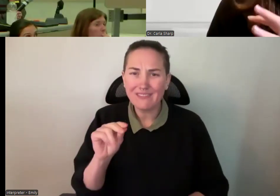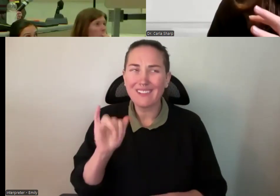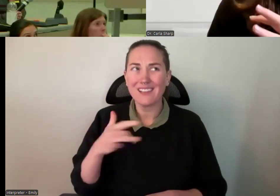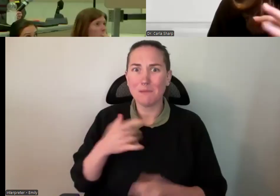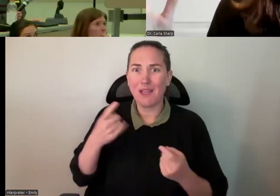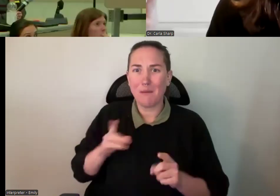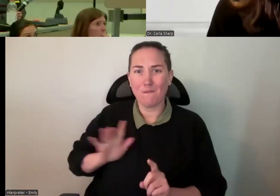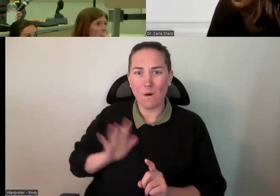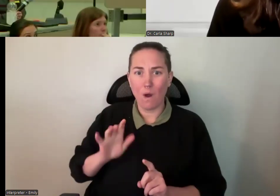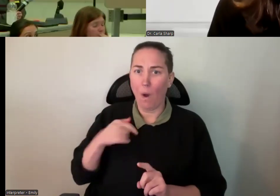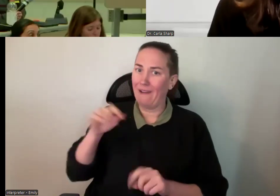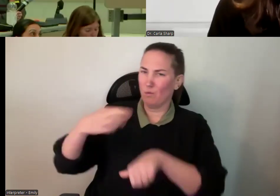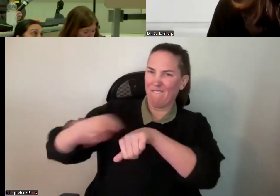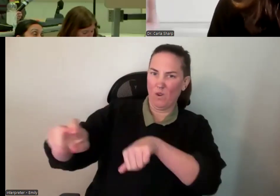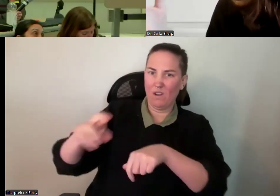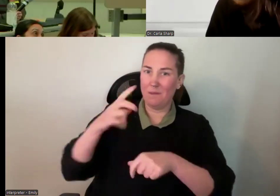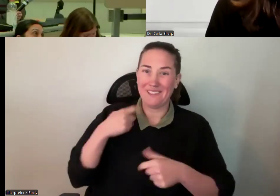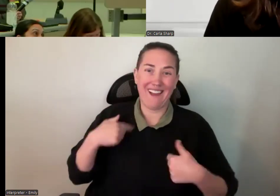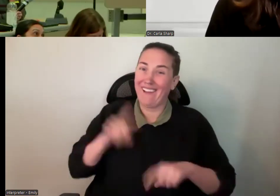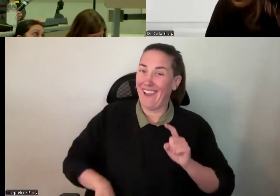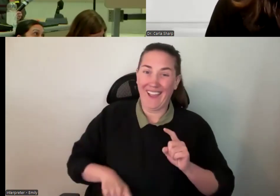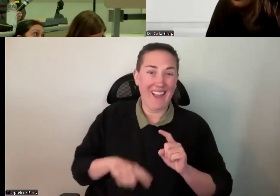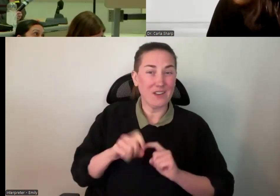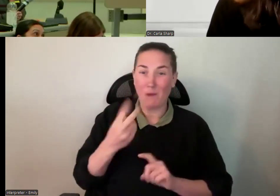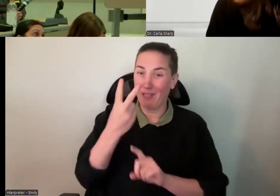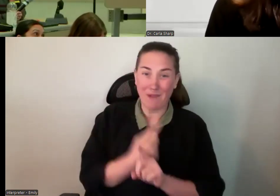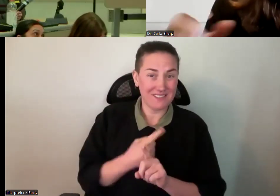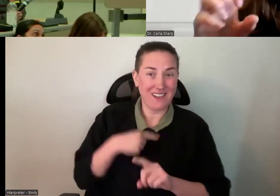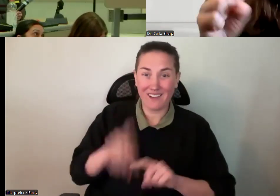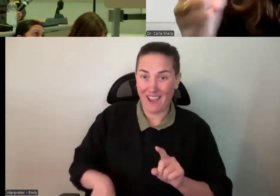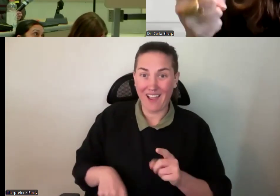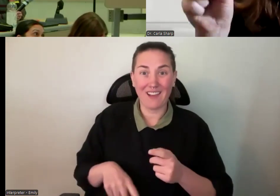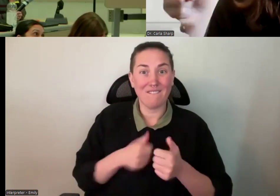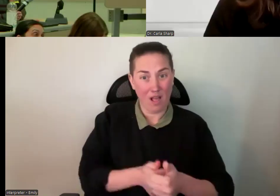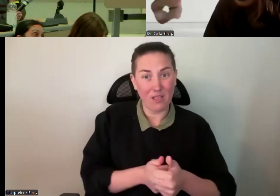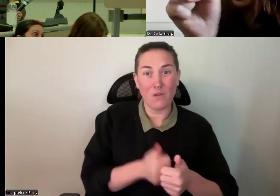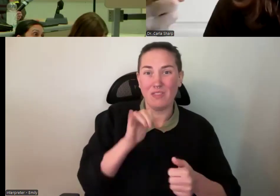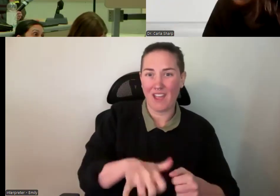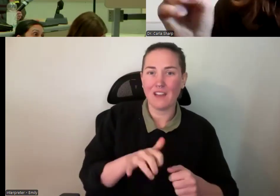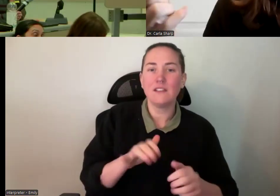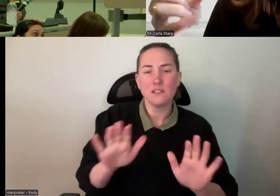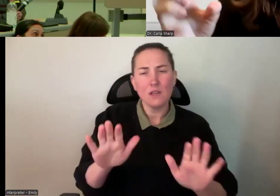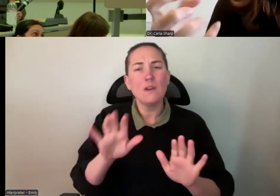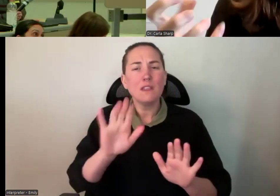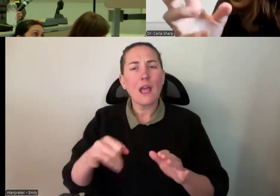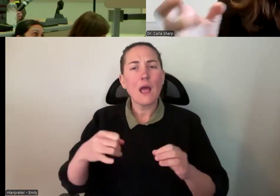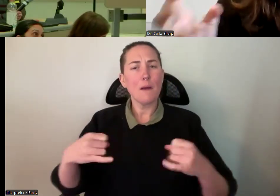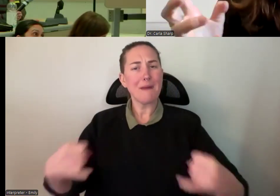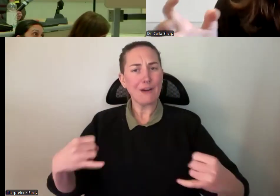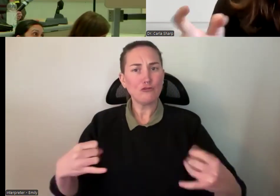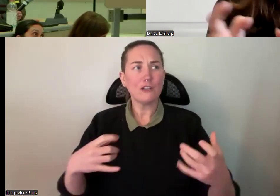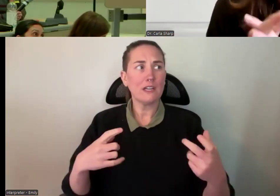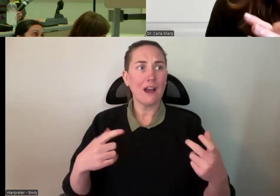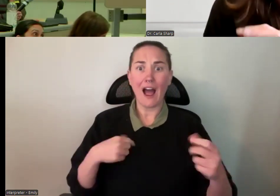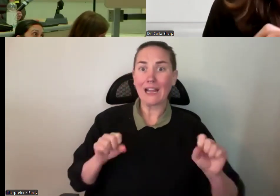I'm going to refer out because I'm not set up to do this, the evidence-based treatment. So loosening those boundaries of what you can